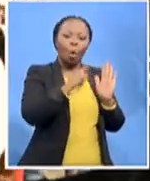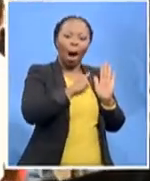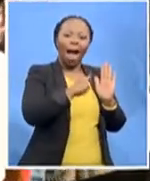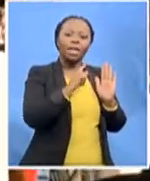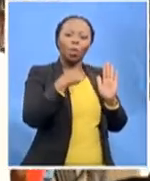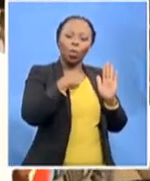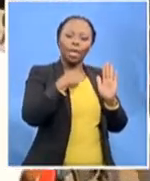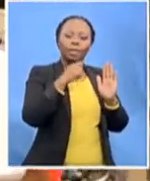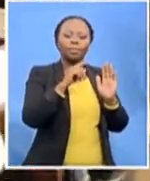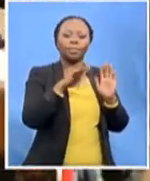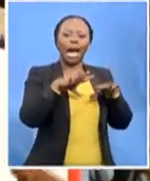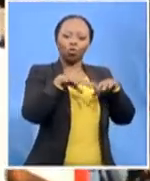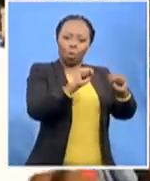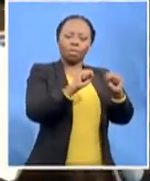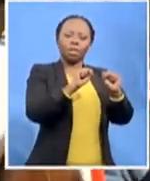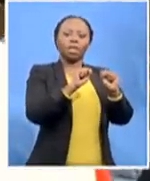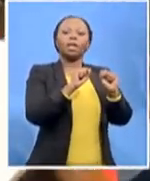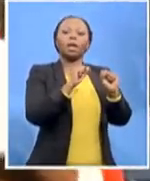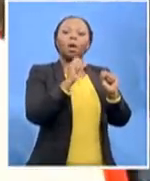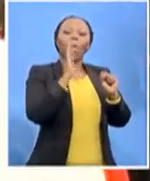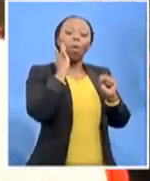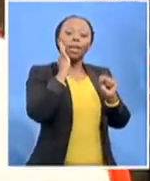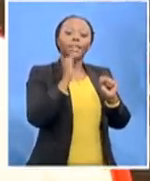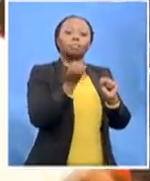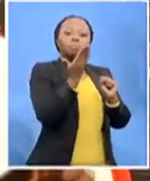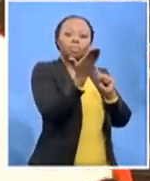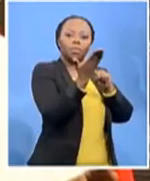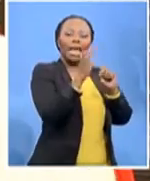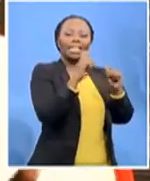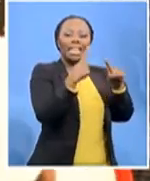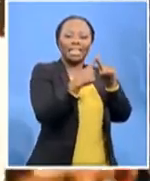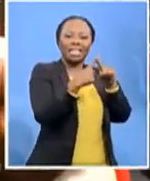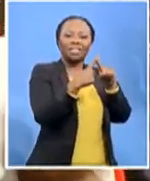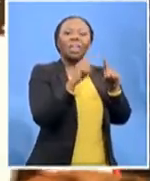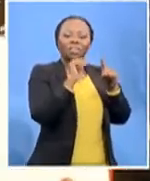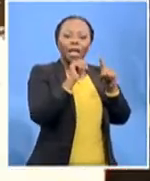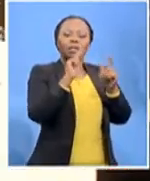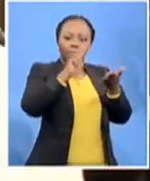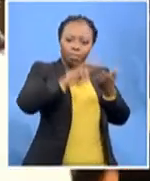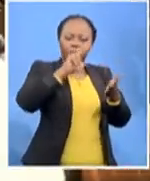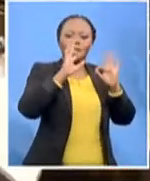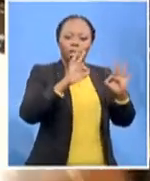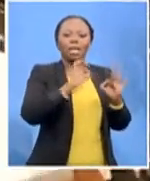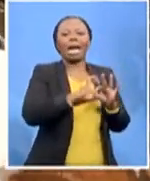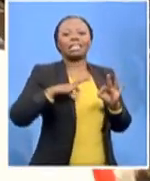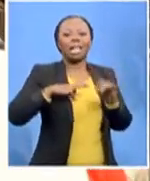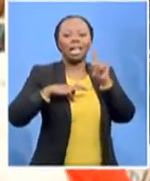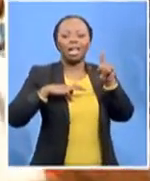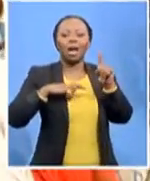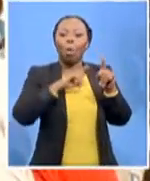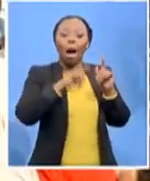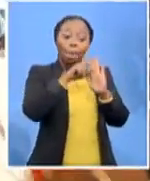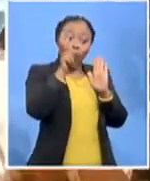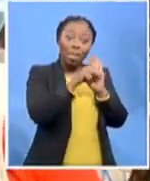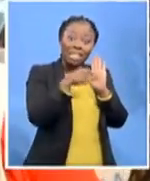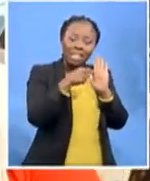Tuesday in the executive and on Thursday it was passed by the council because the policy will enable the department to come swiftly,